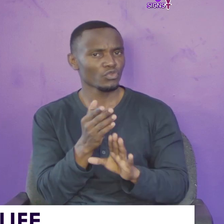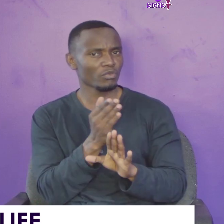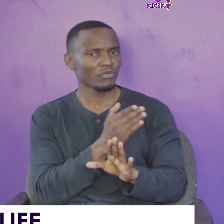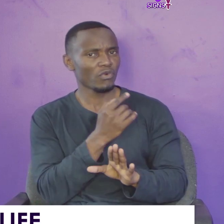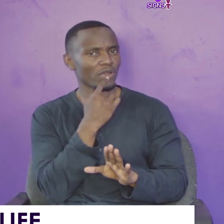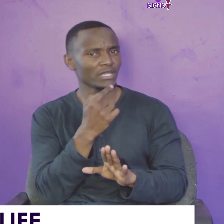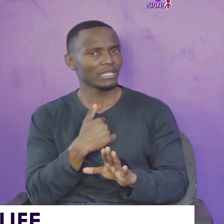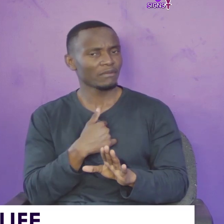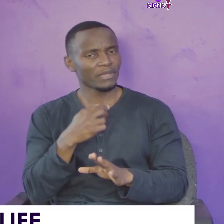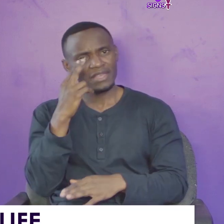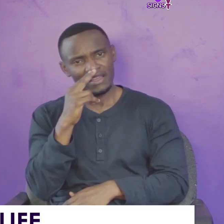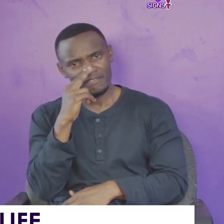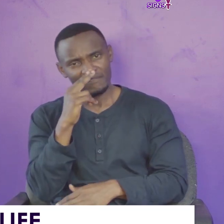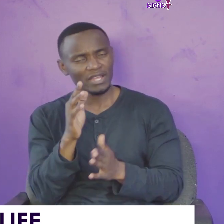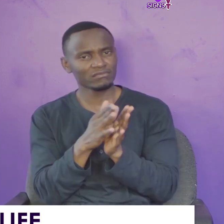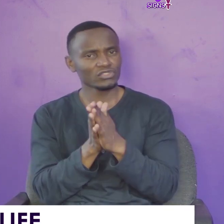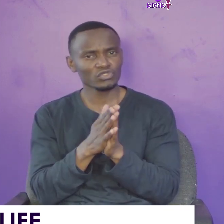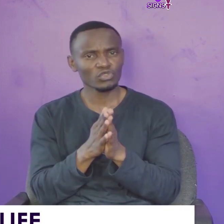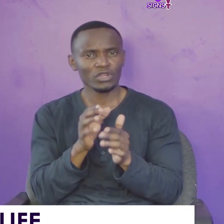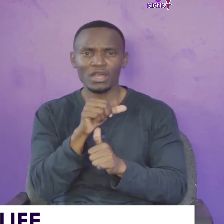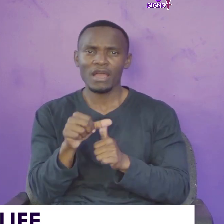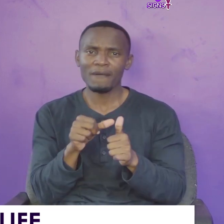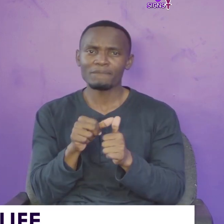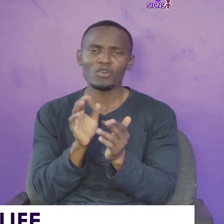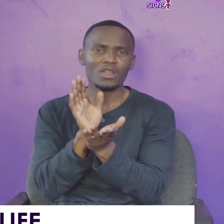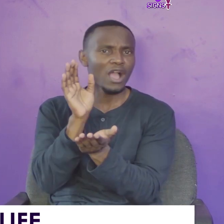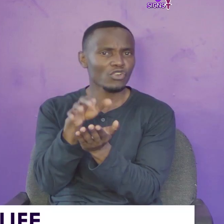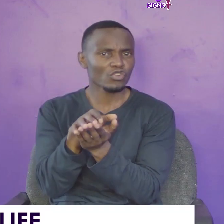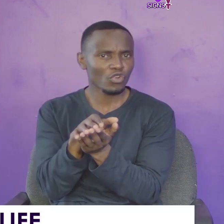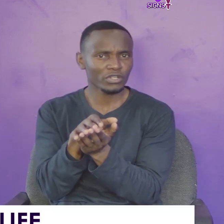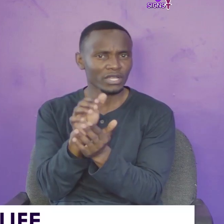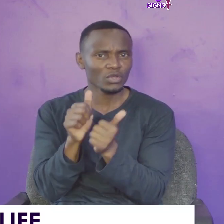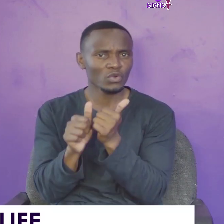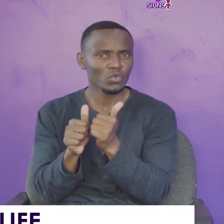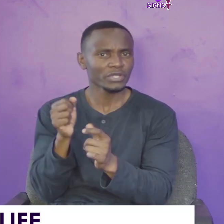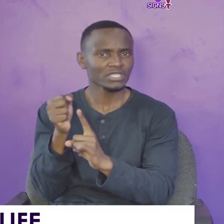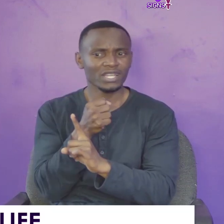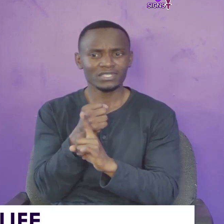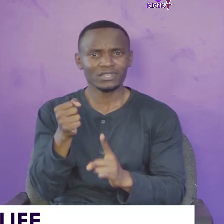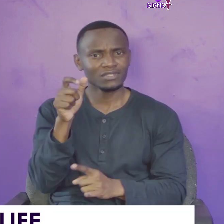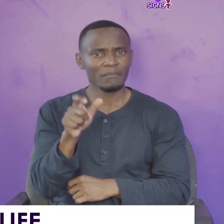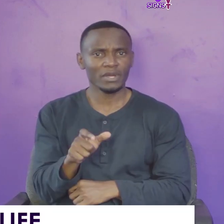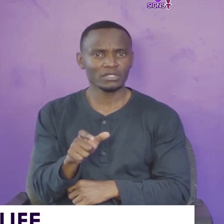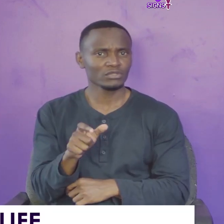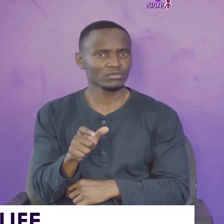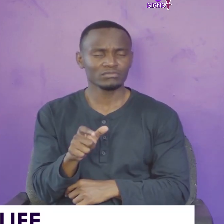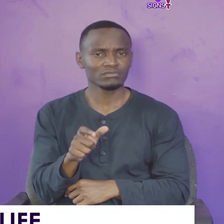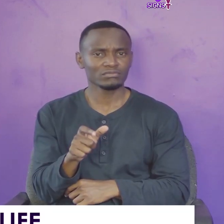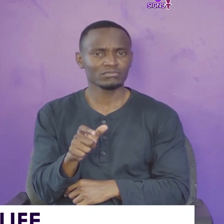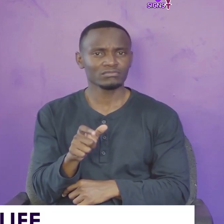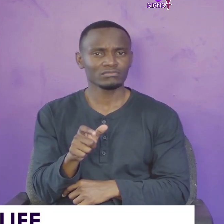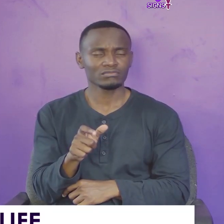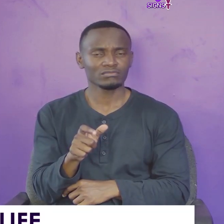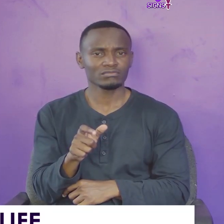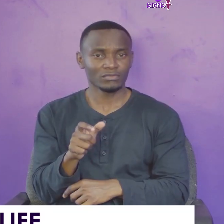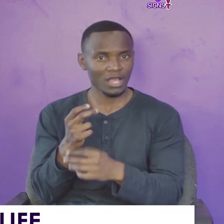story about a crocodile that attacked somebody. Maybe you say that. A couple,